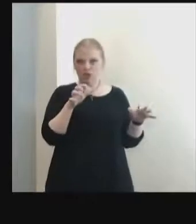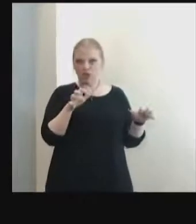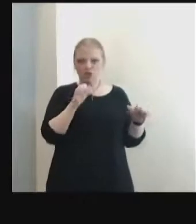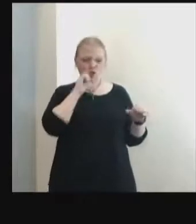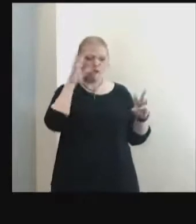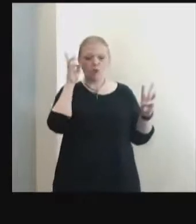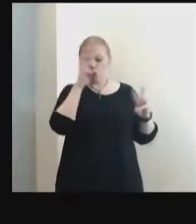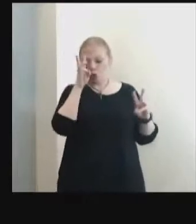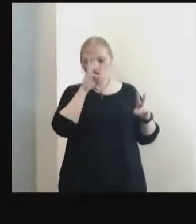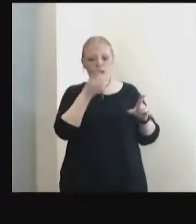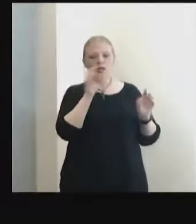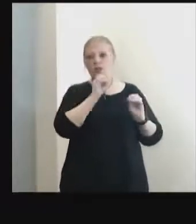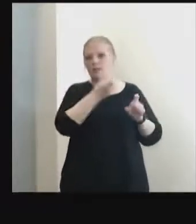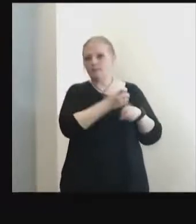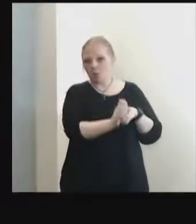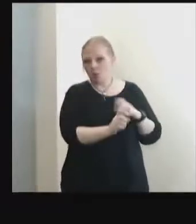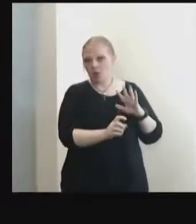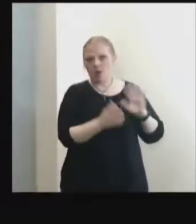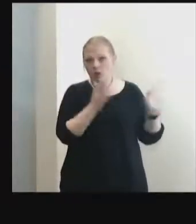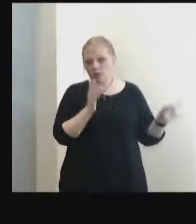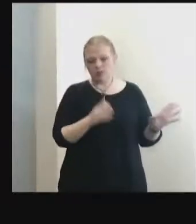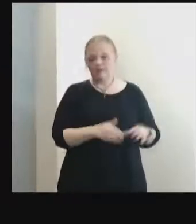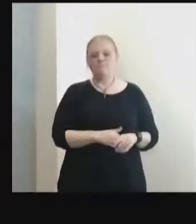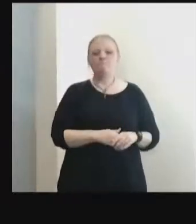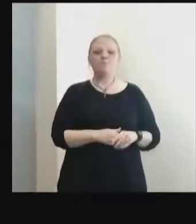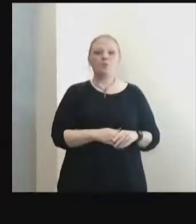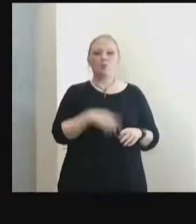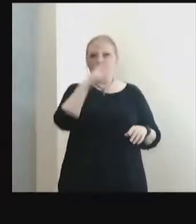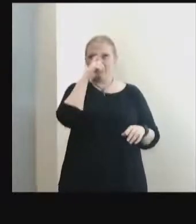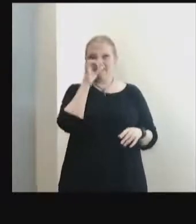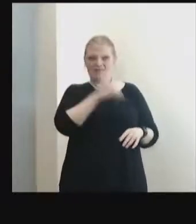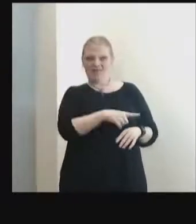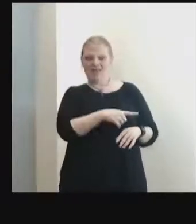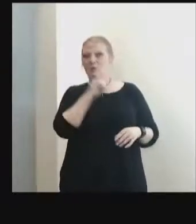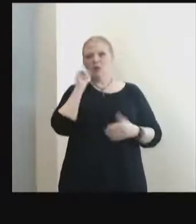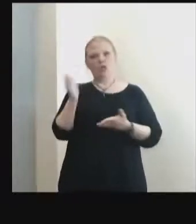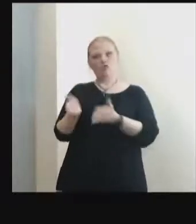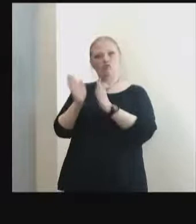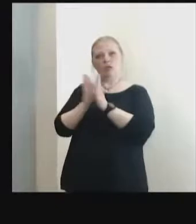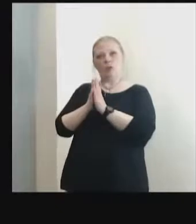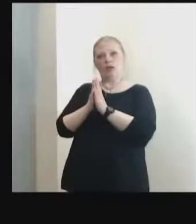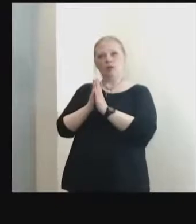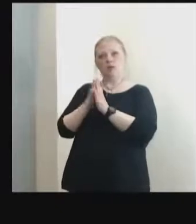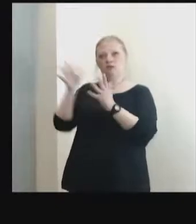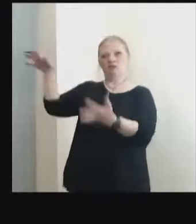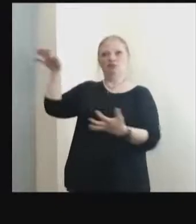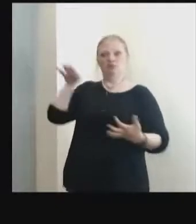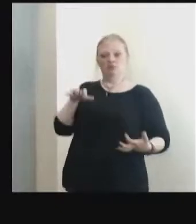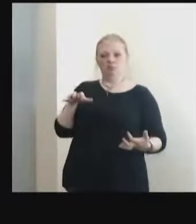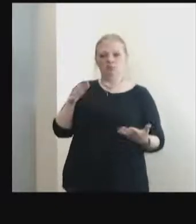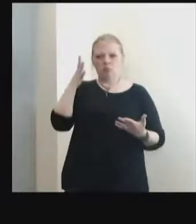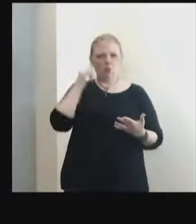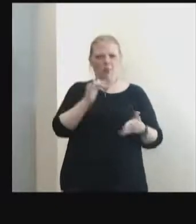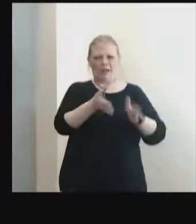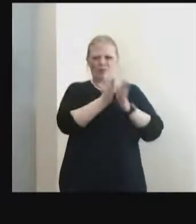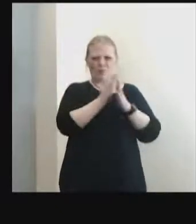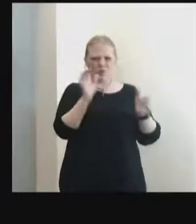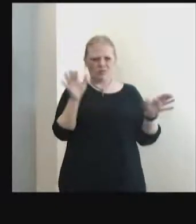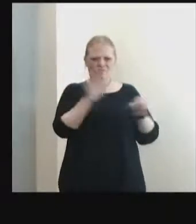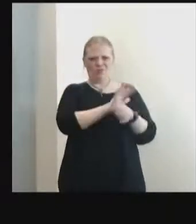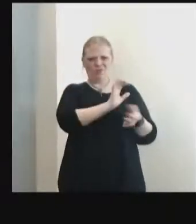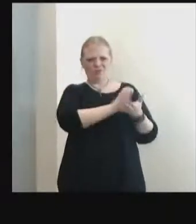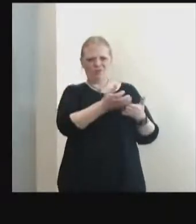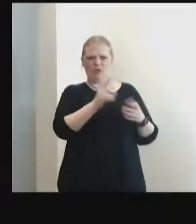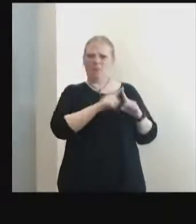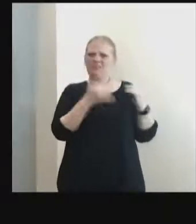to worry about them being spoiled. And so as a result, we didn't request as many. Why would we request the full amount if we have